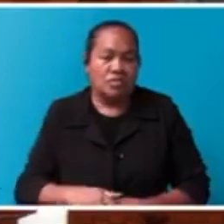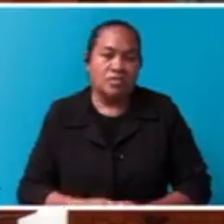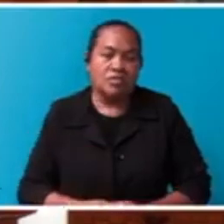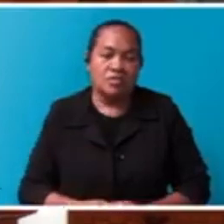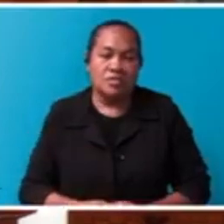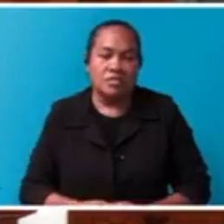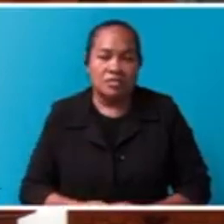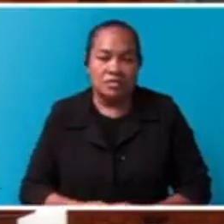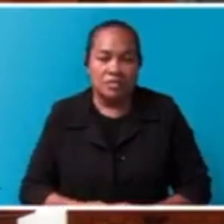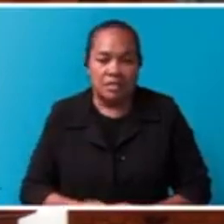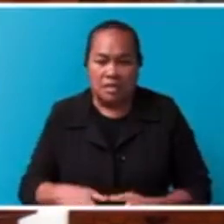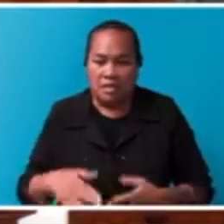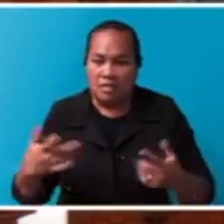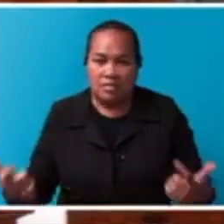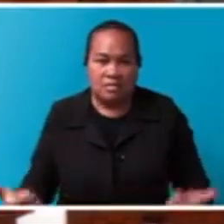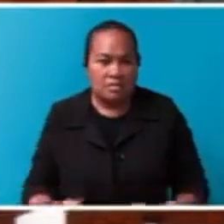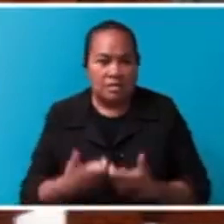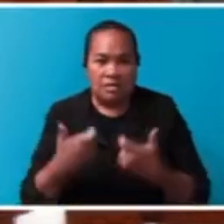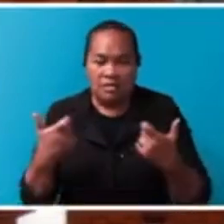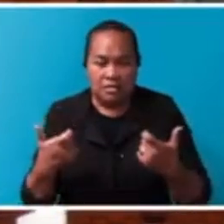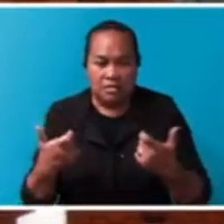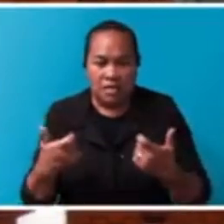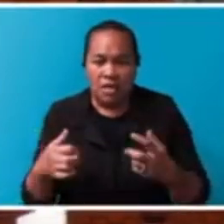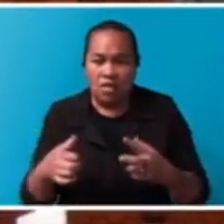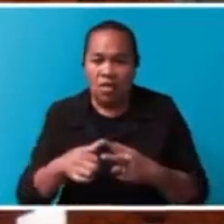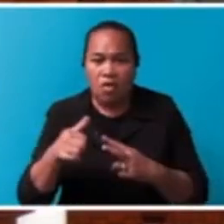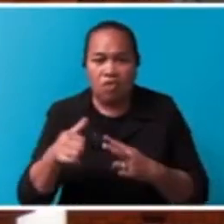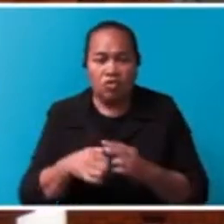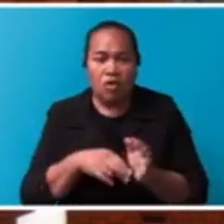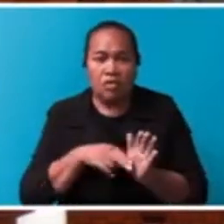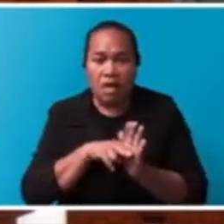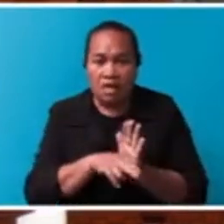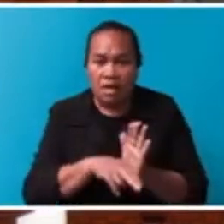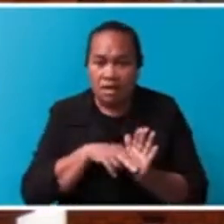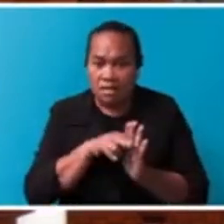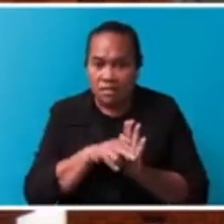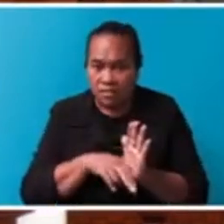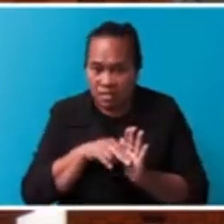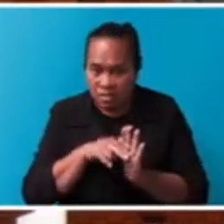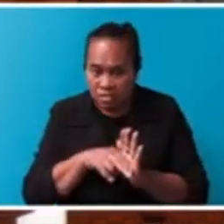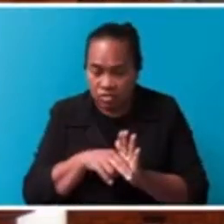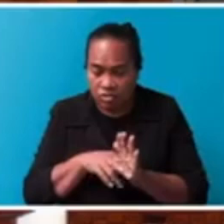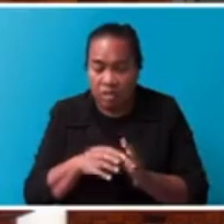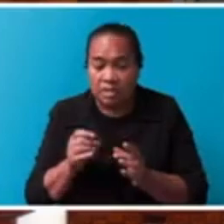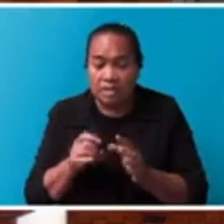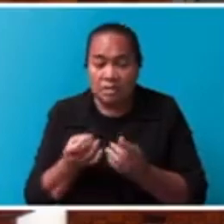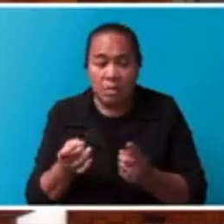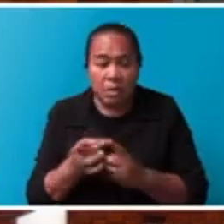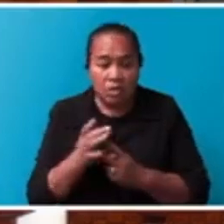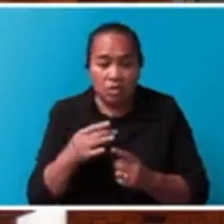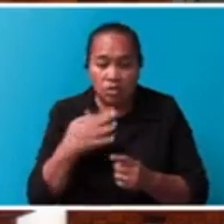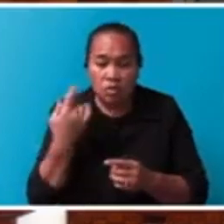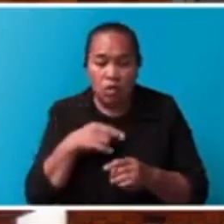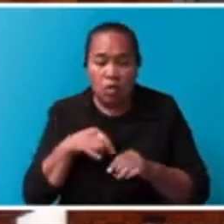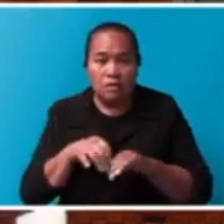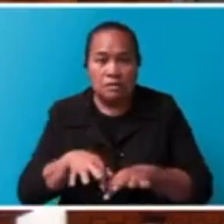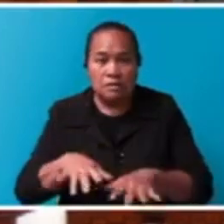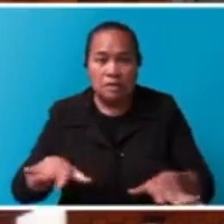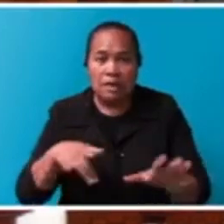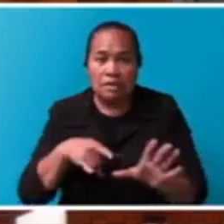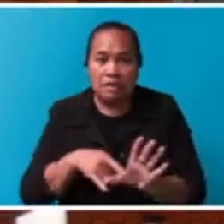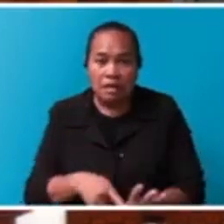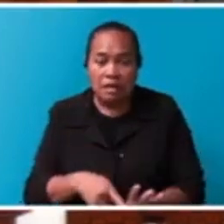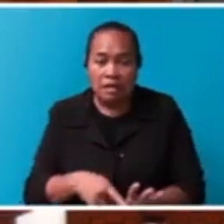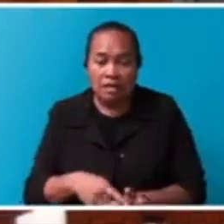Kena matlevu wet tawi na HIV and AIDS. Weira na non de tampongani.